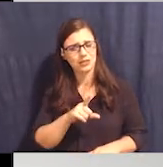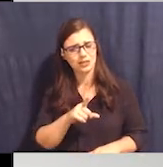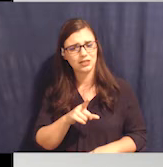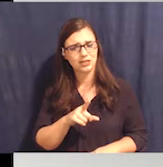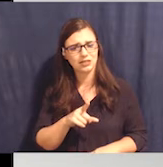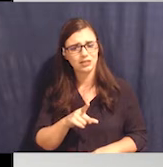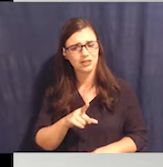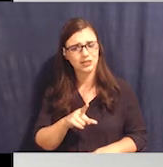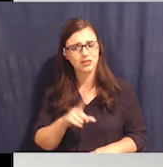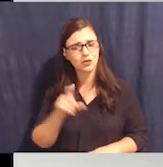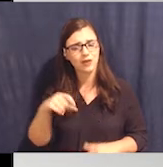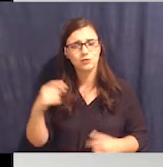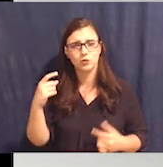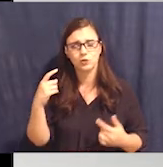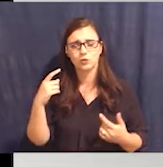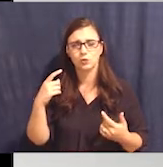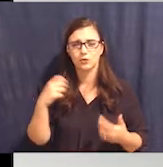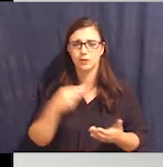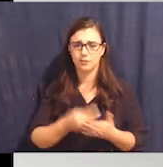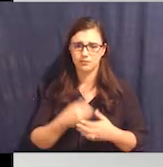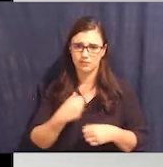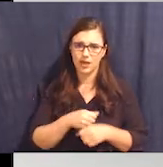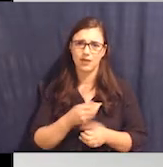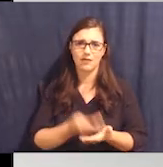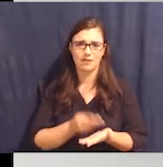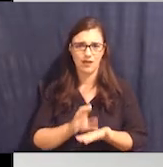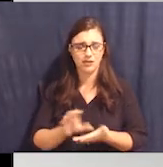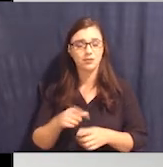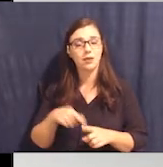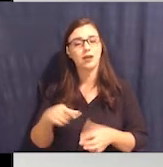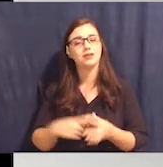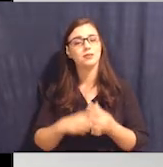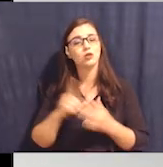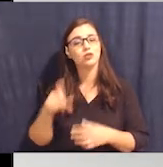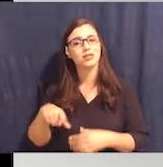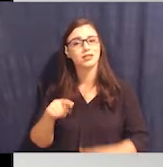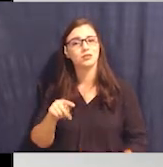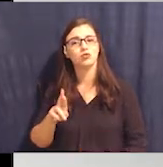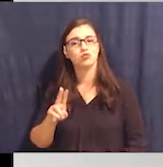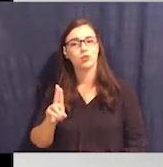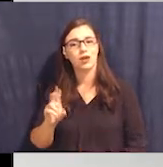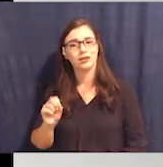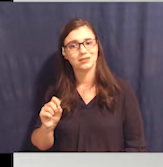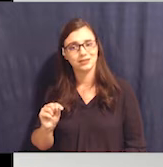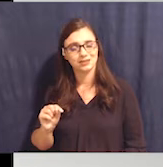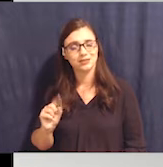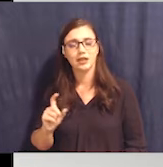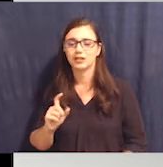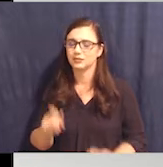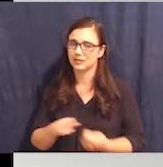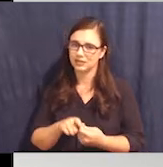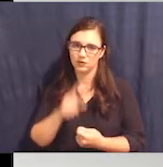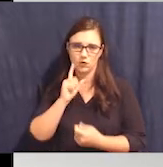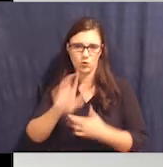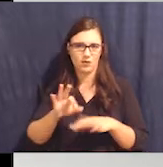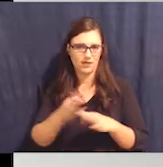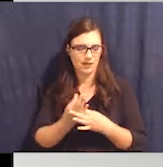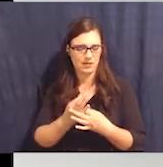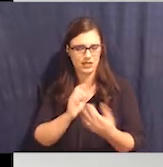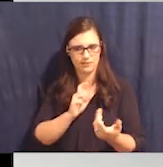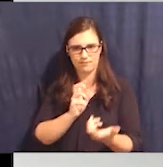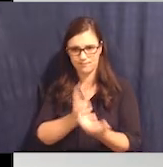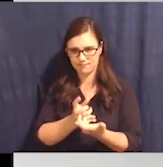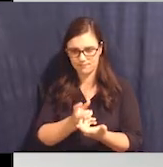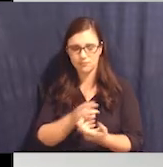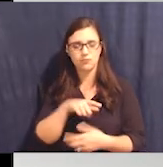and you really need to make a fund. But this special needs trust, as I said, is tailor-made to your